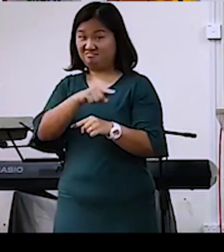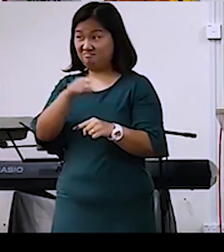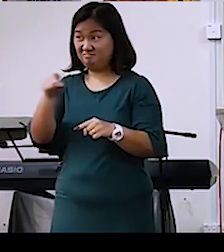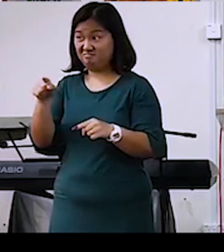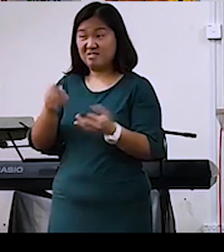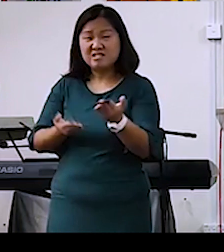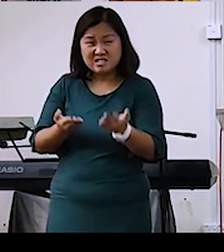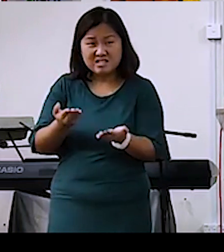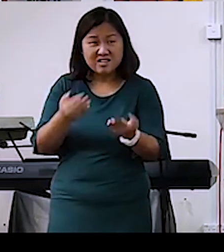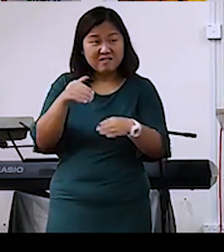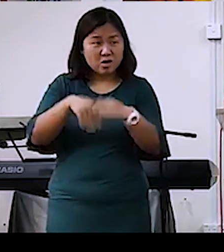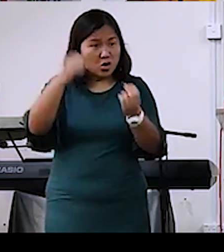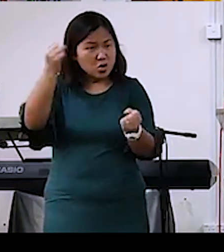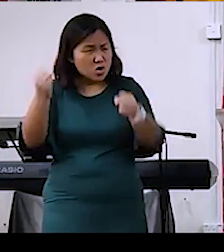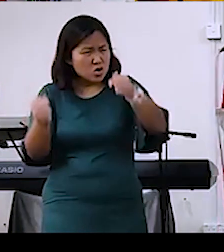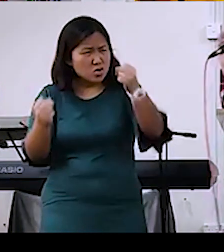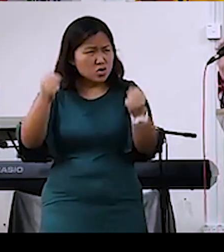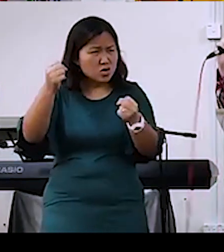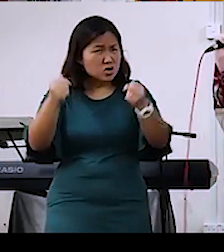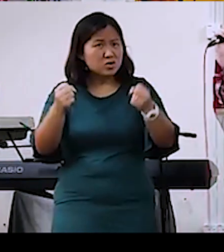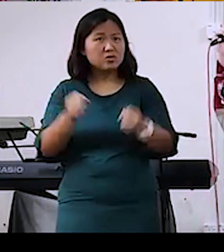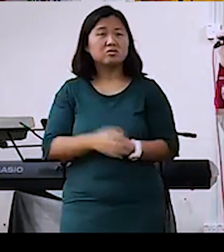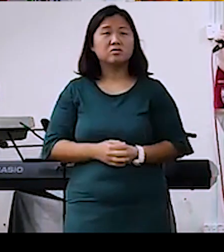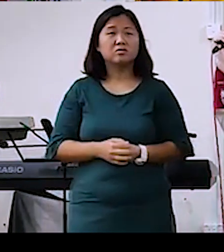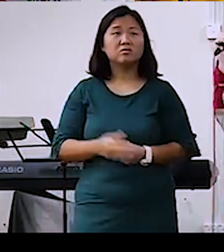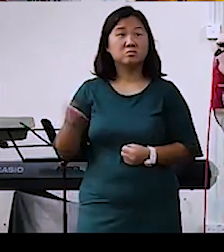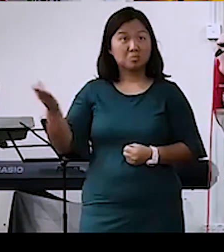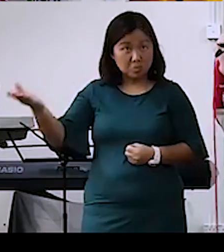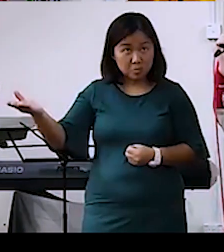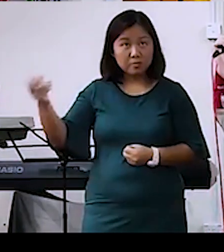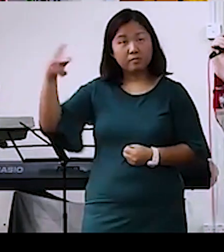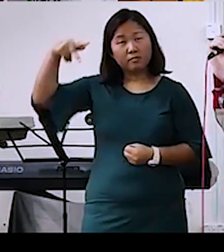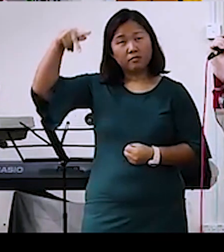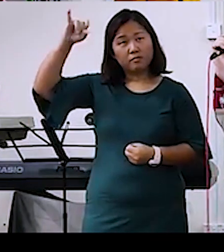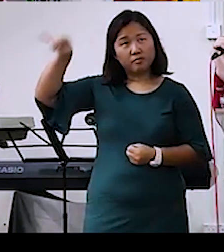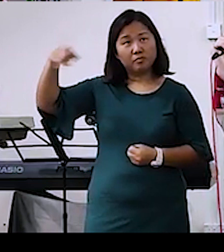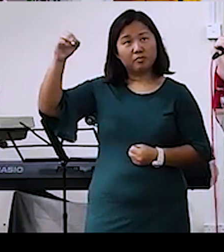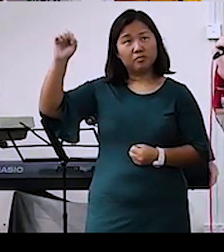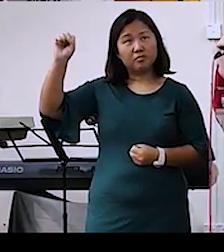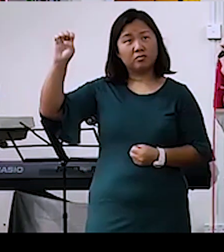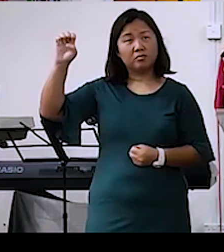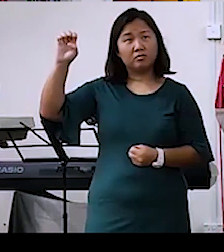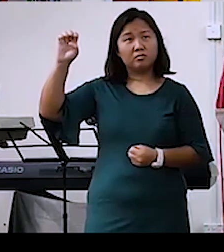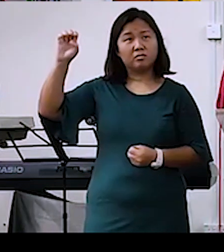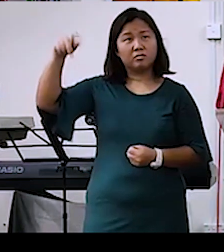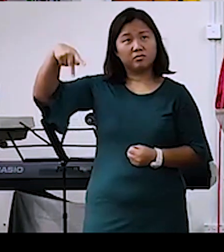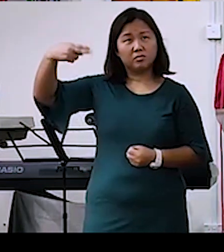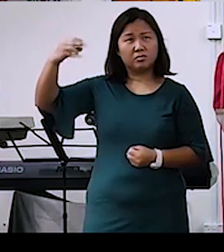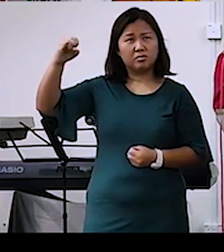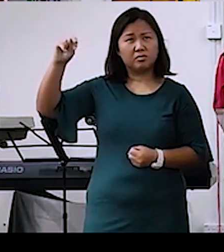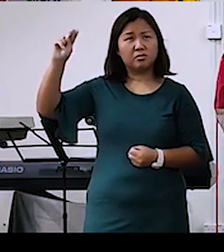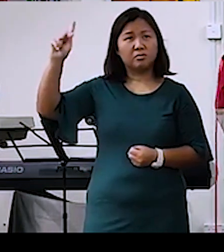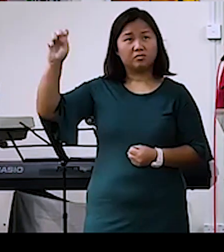transportation ministry. And it is a ministry that's so needed. So, precious Josephine, you know, keep it up.You know, so my point is there